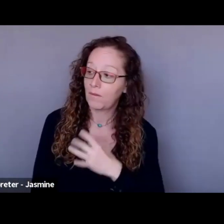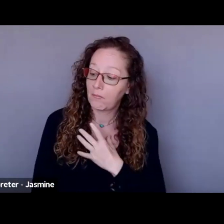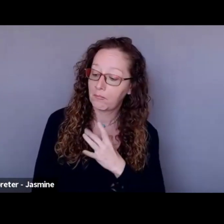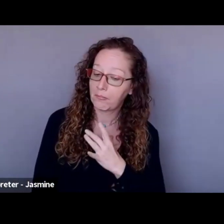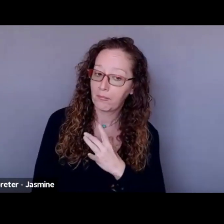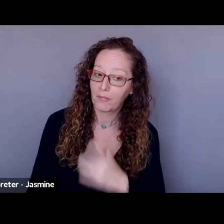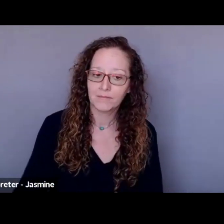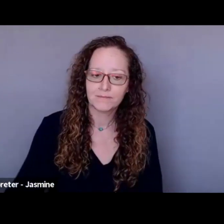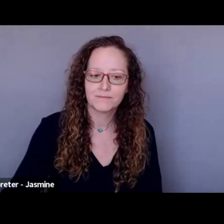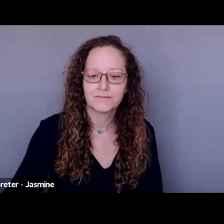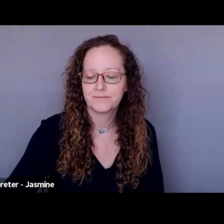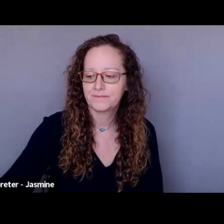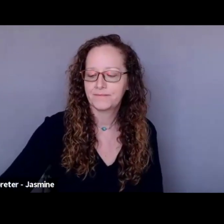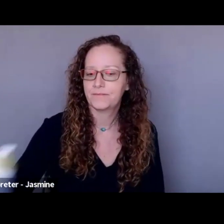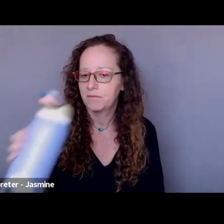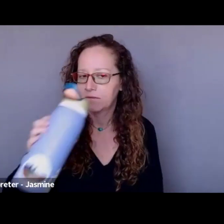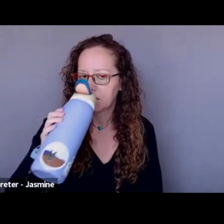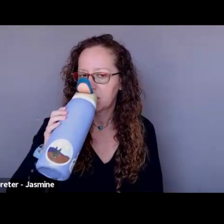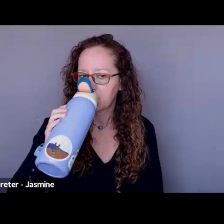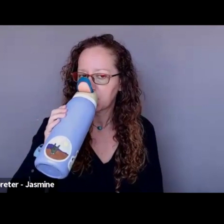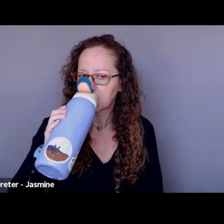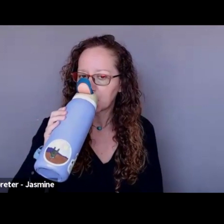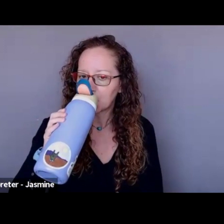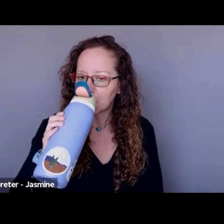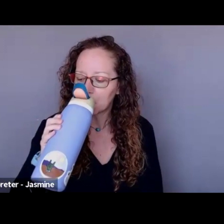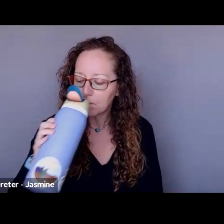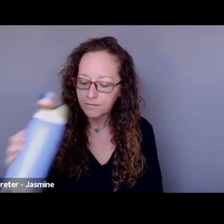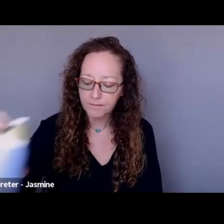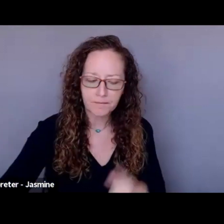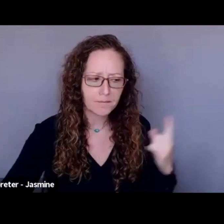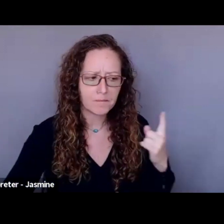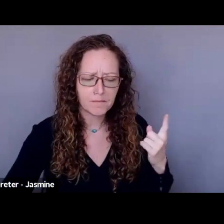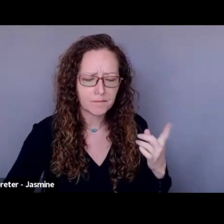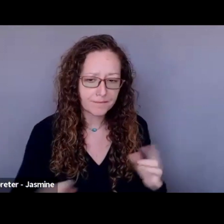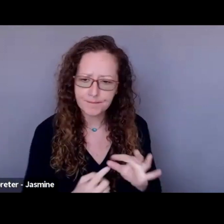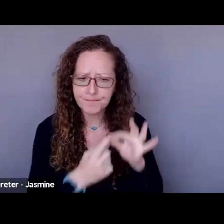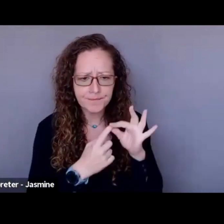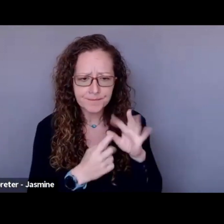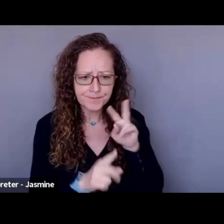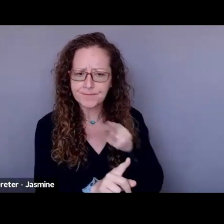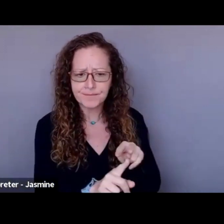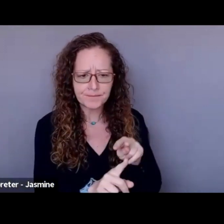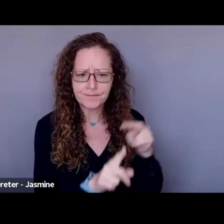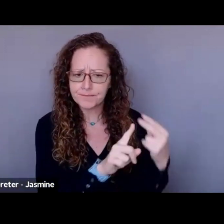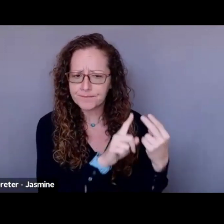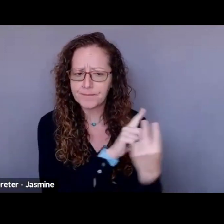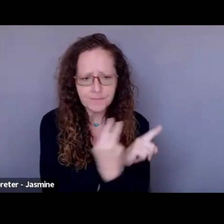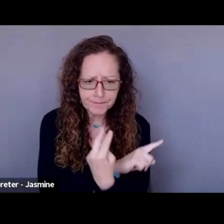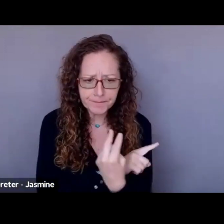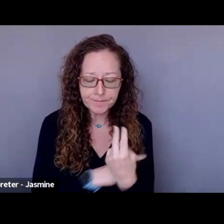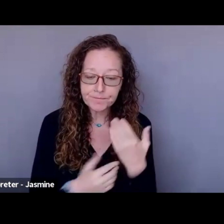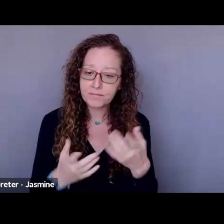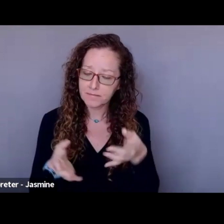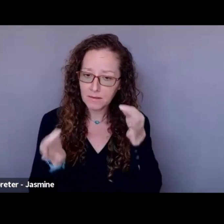So, yeah, there's always a unique perspective. You can absolutely say, I think this takes place in the future,